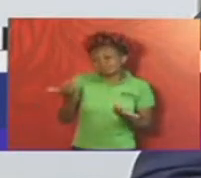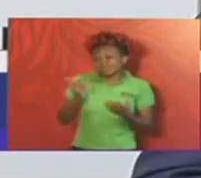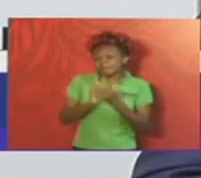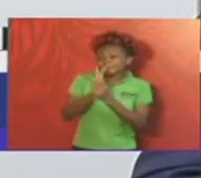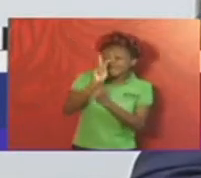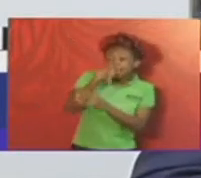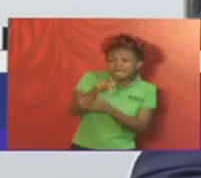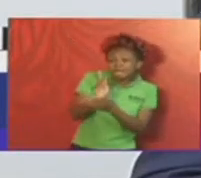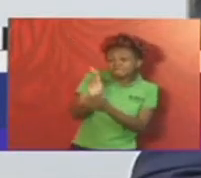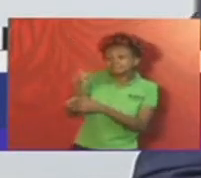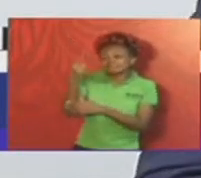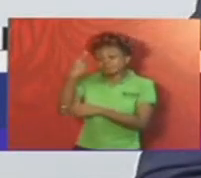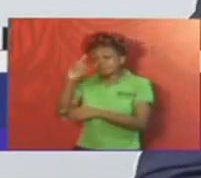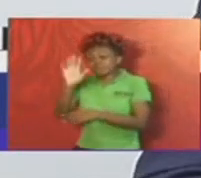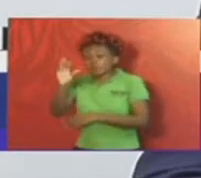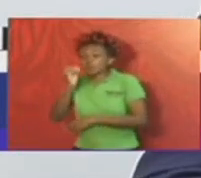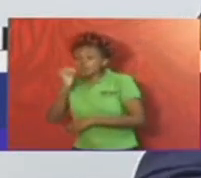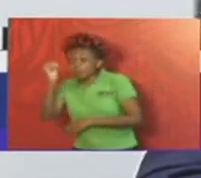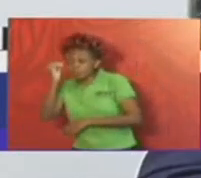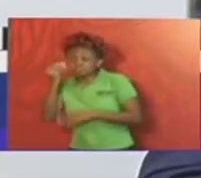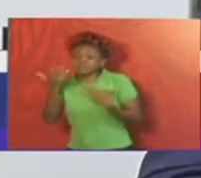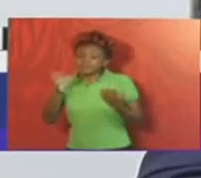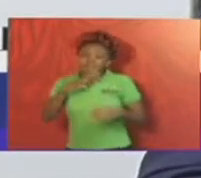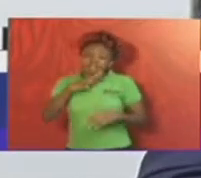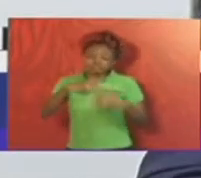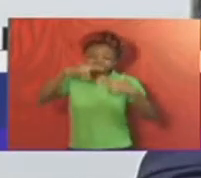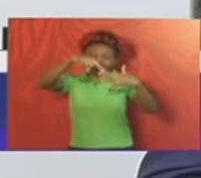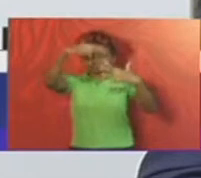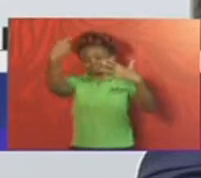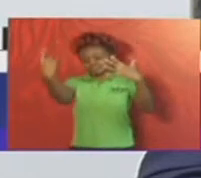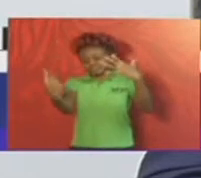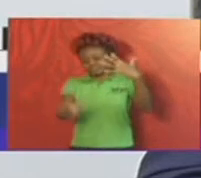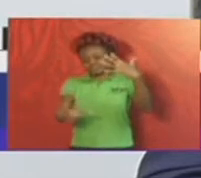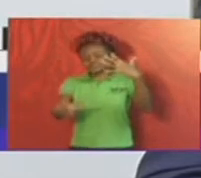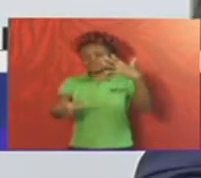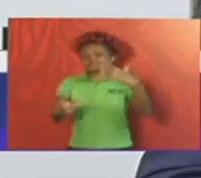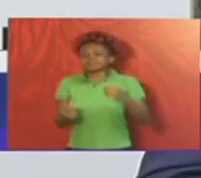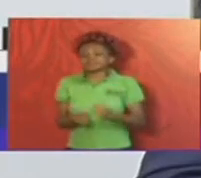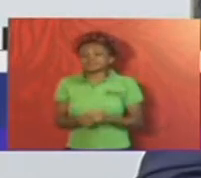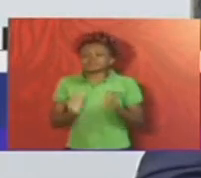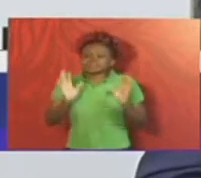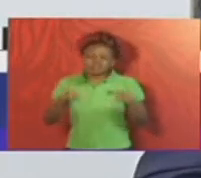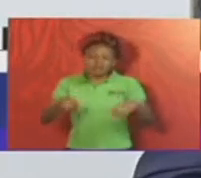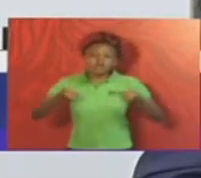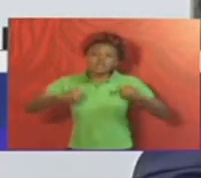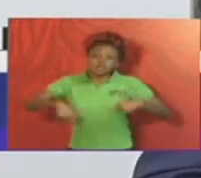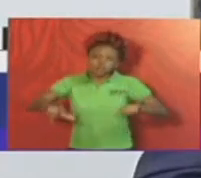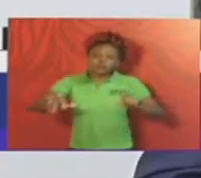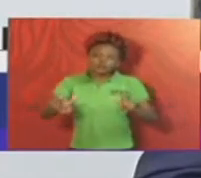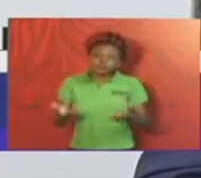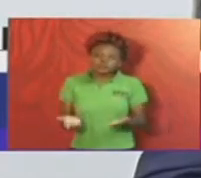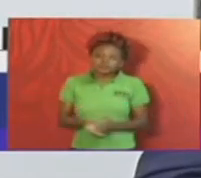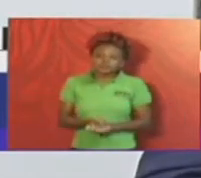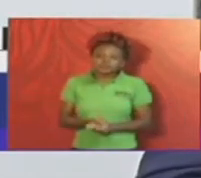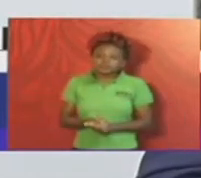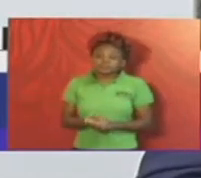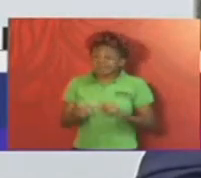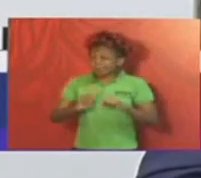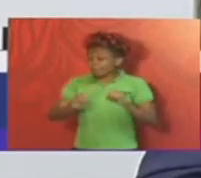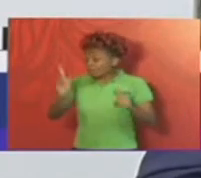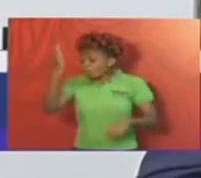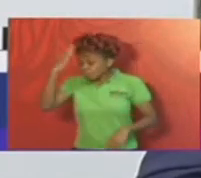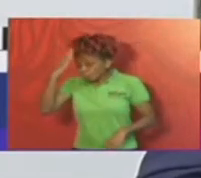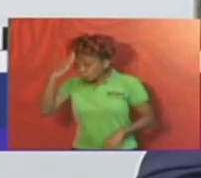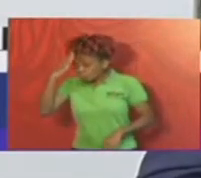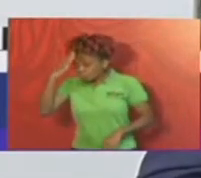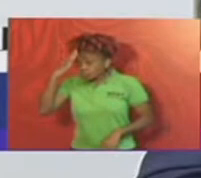You are now under the rubric vaccinate to operate. But we know that not everybody